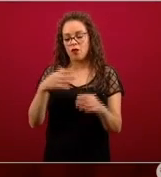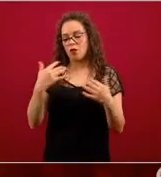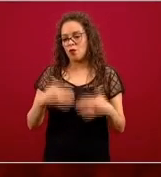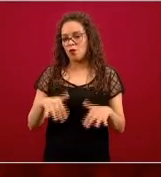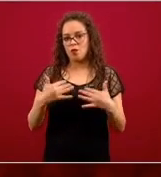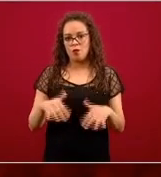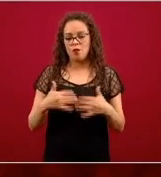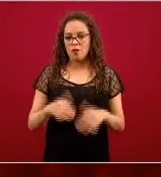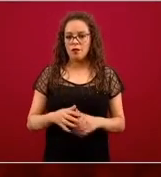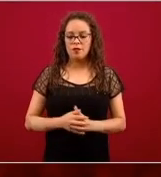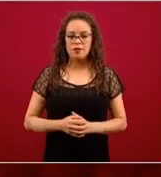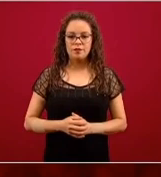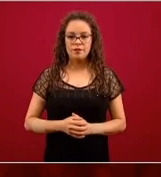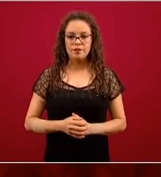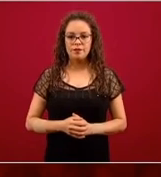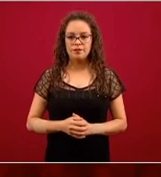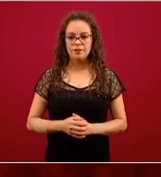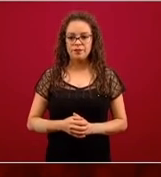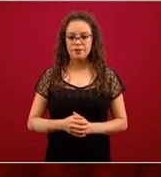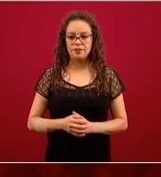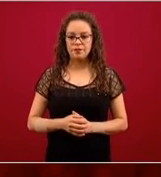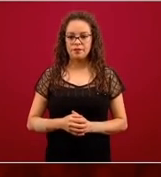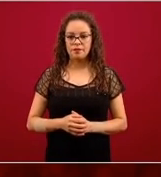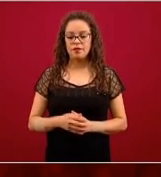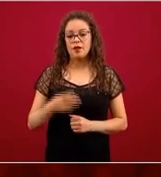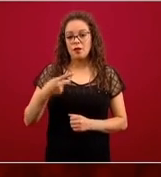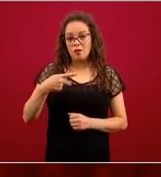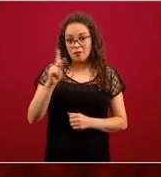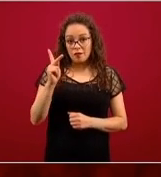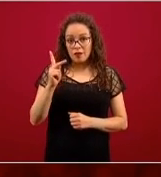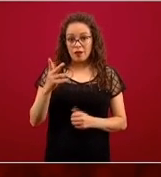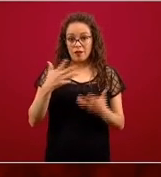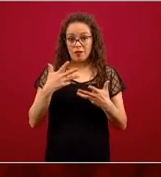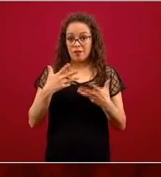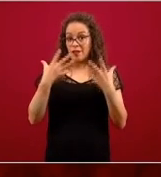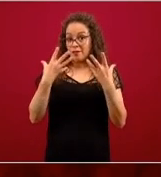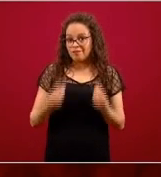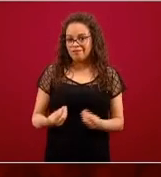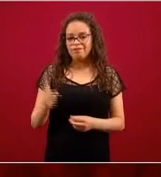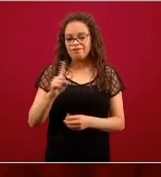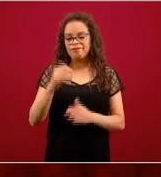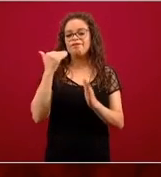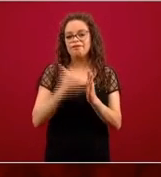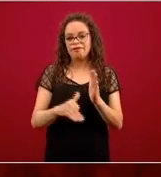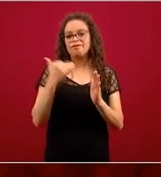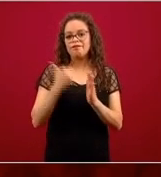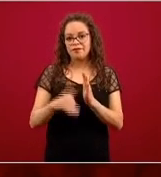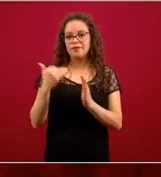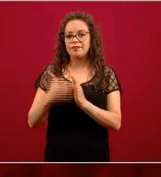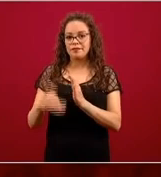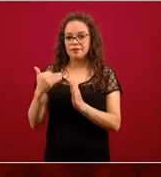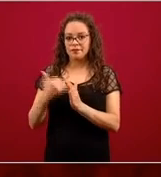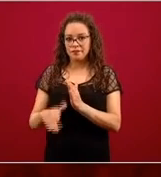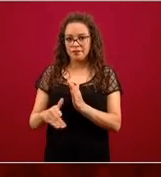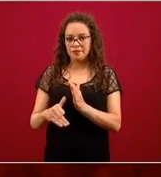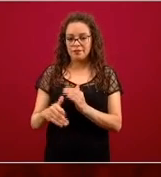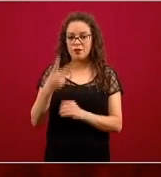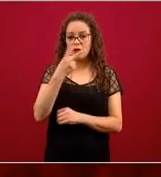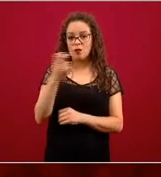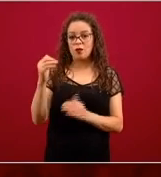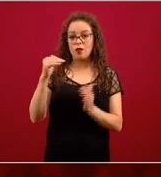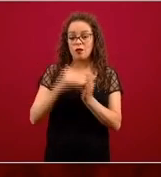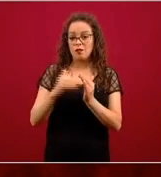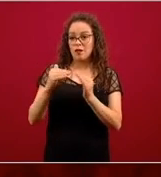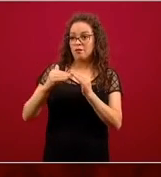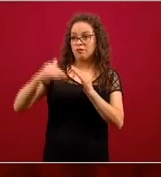This is something that we really, really appreciate. But unfortunately, we don't have enough. We have a deficit that we've calculated